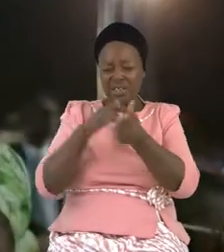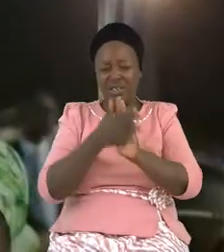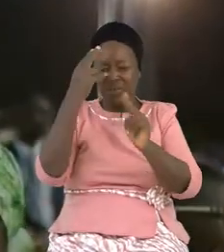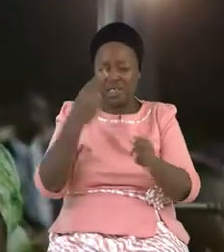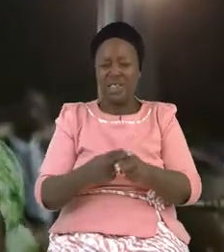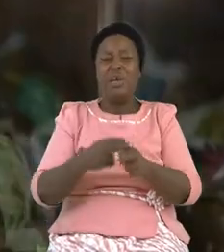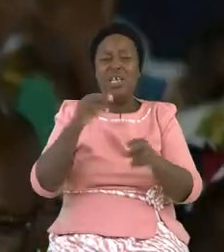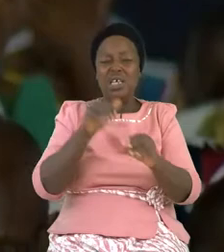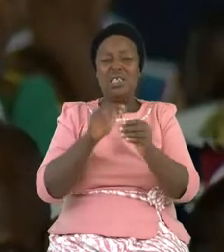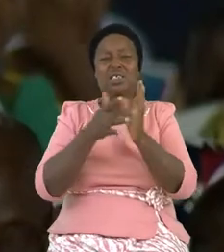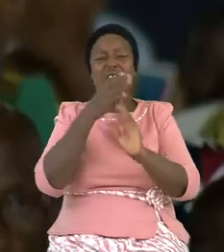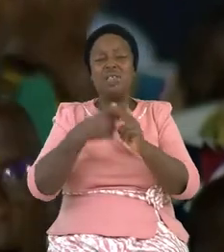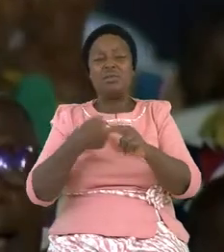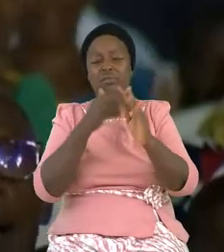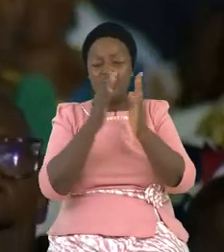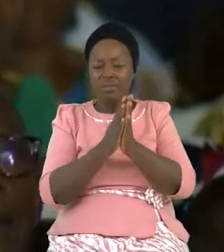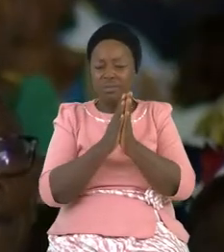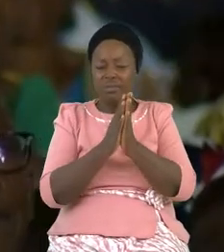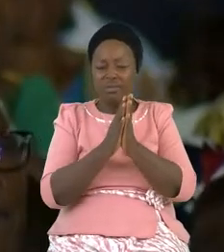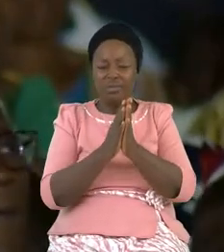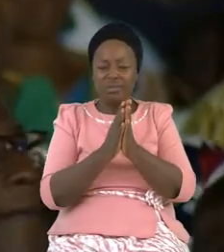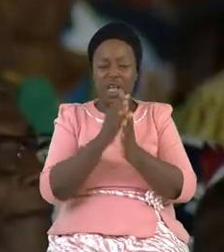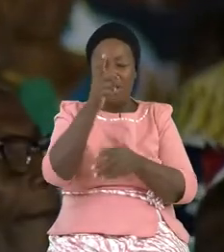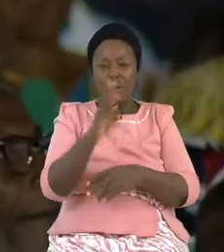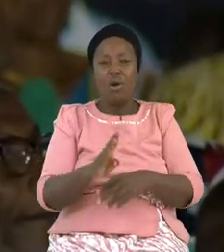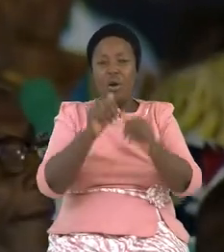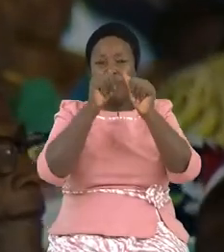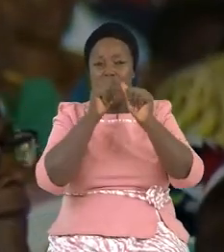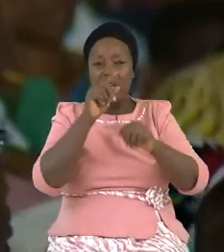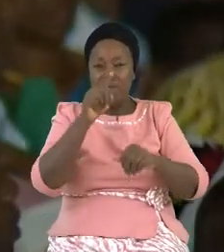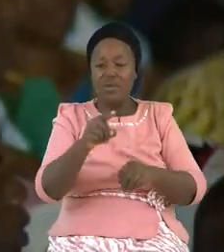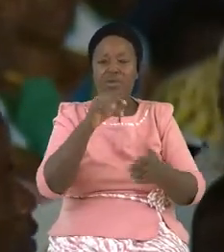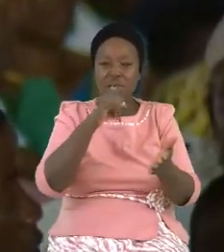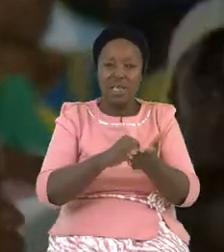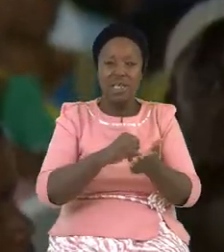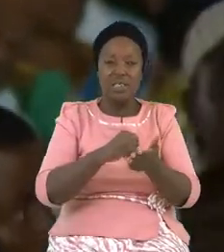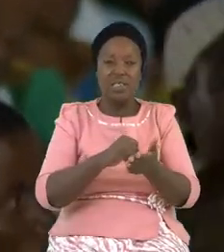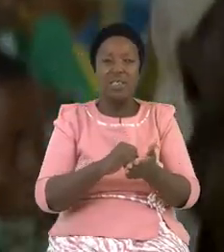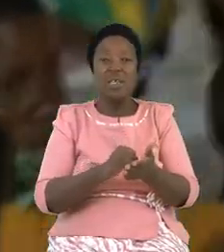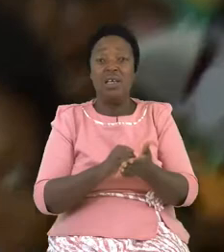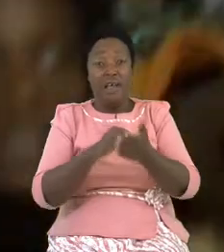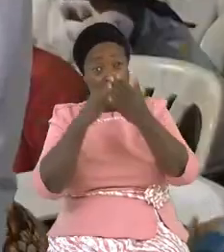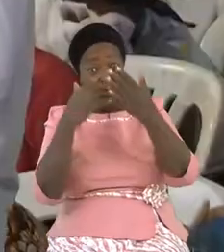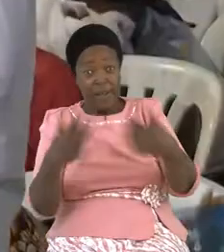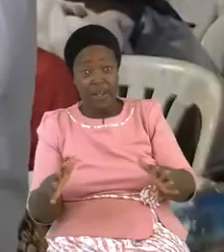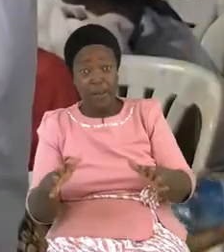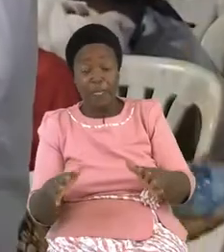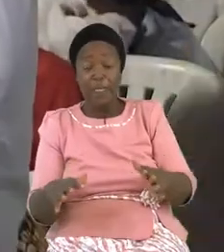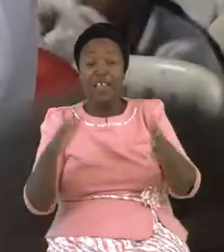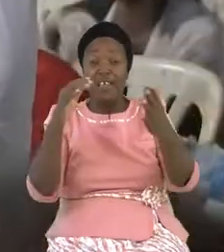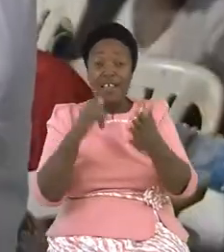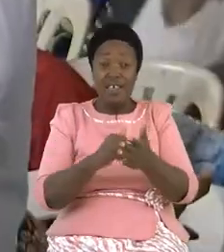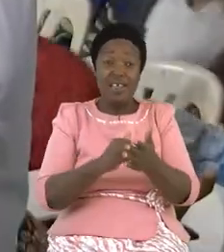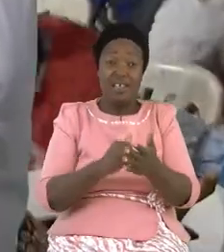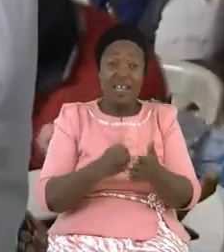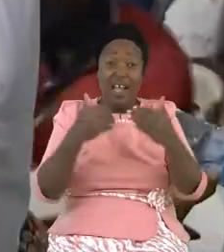pray. God bless you. It is done. I said, it is done.